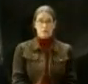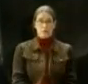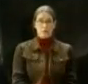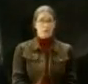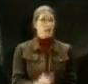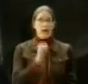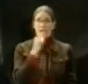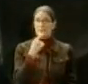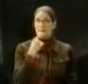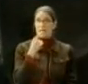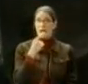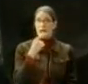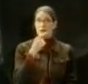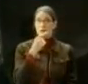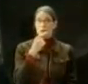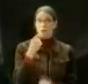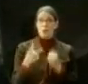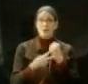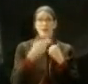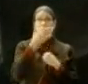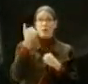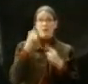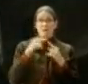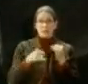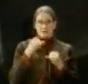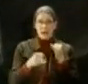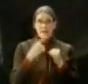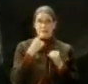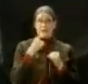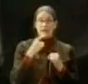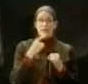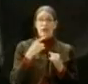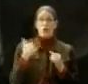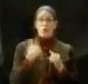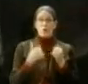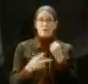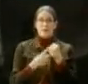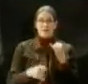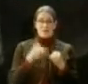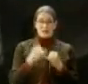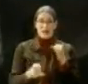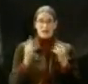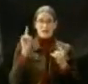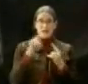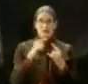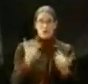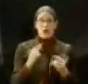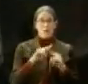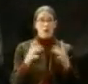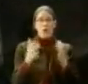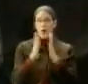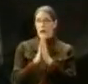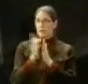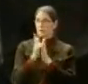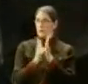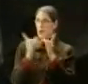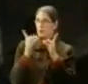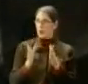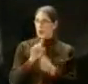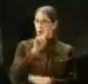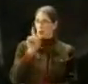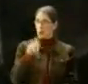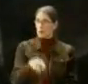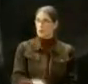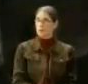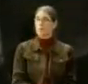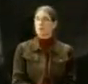didn't say we saved the best till last. I said we saved the last till now. But I do want to ask the law director a question. With